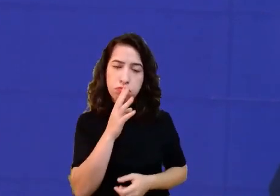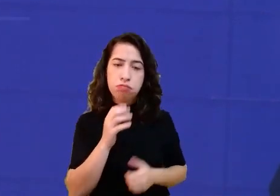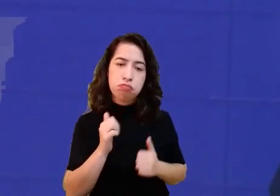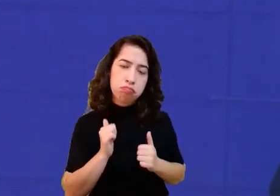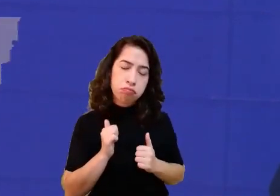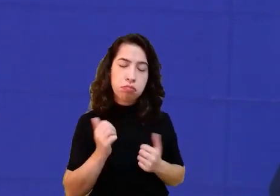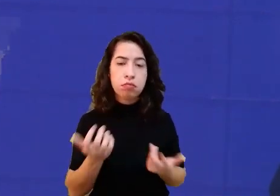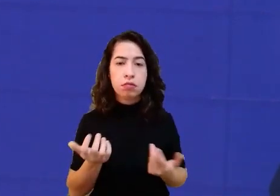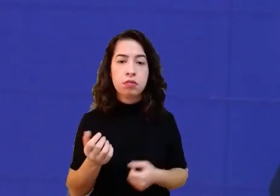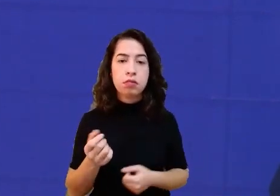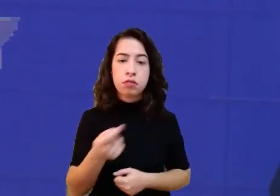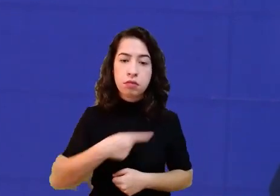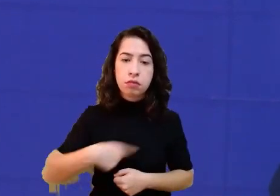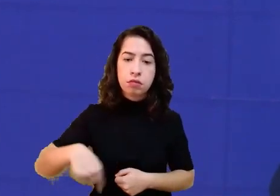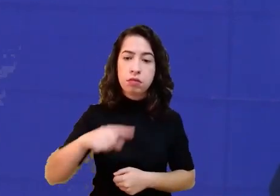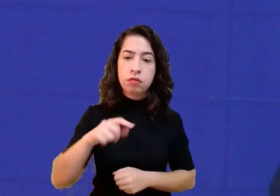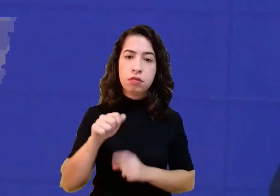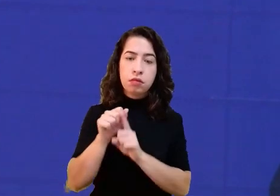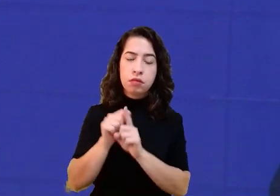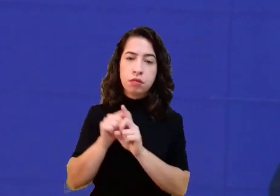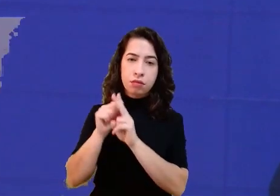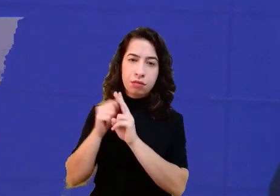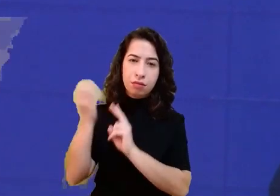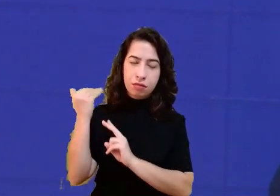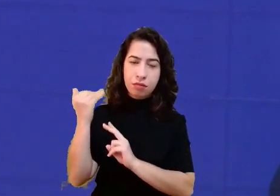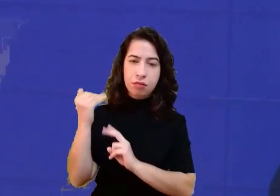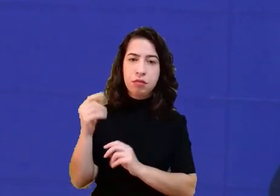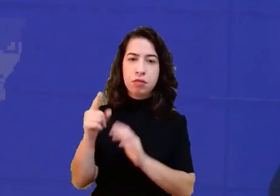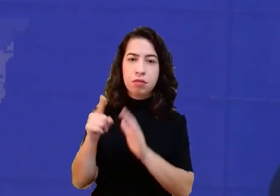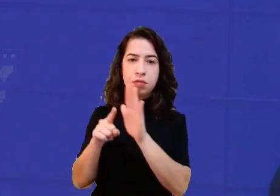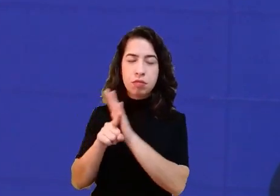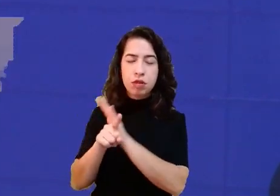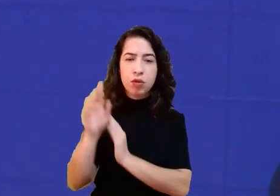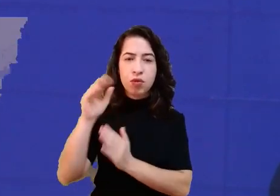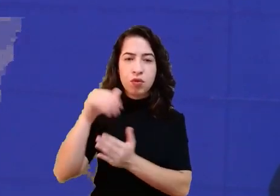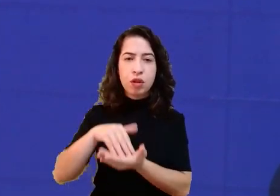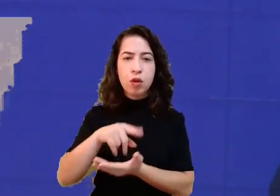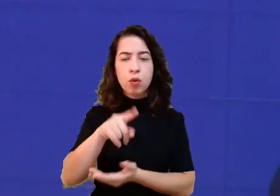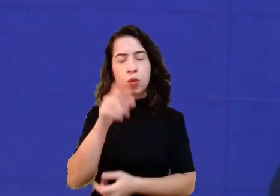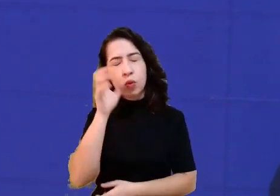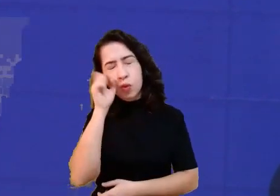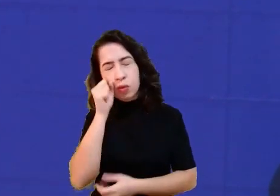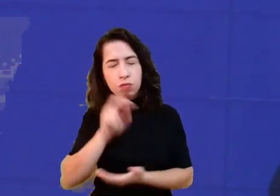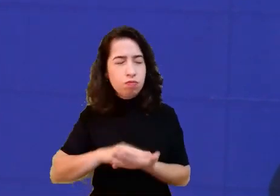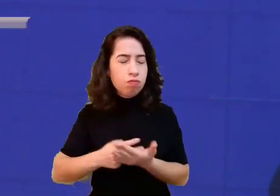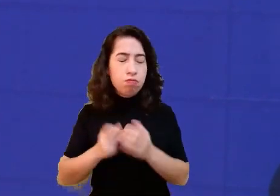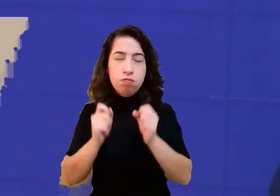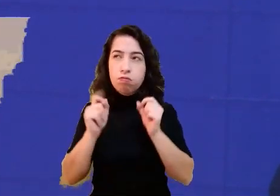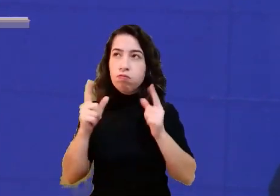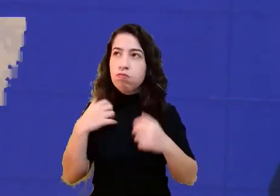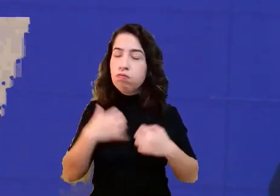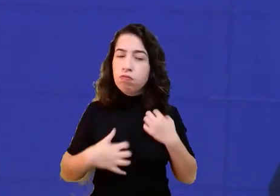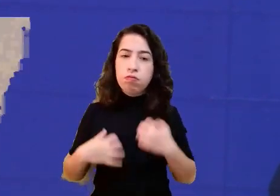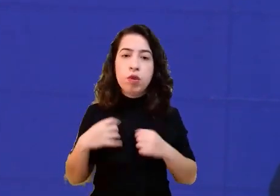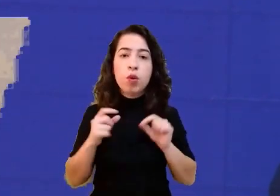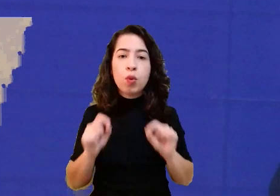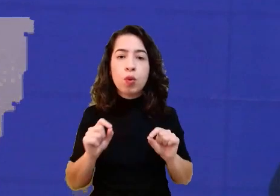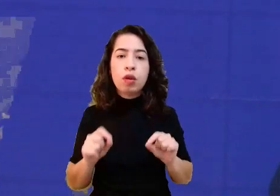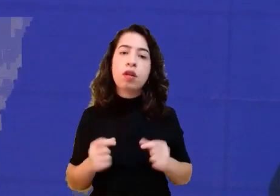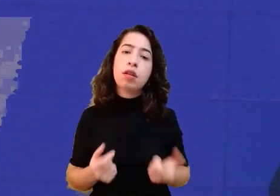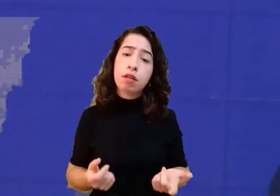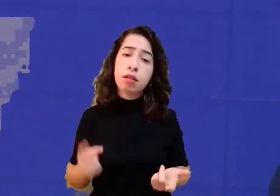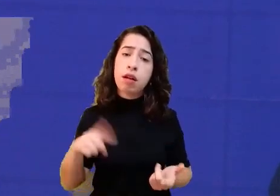So our ESG call 2 months ago, there was a question at the end of the panel that was said,